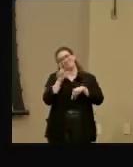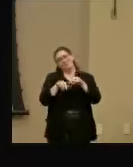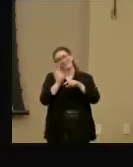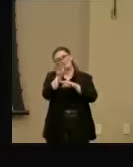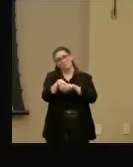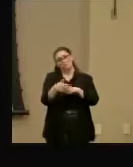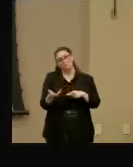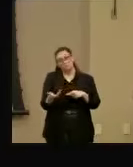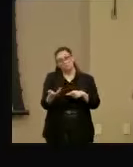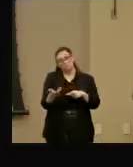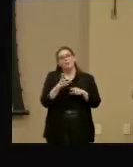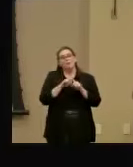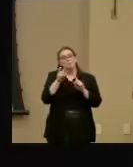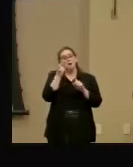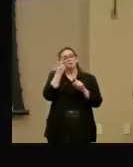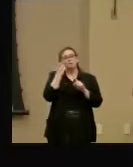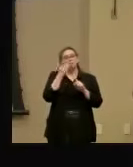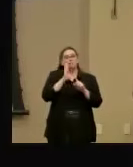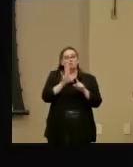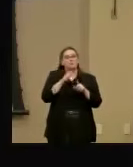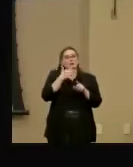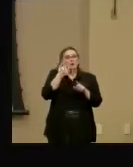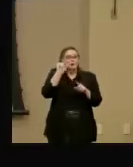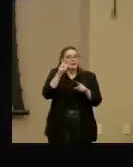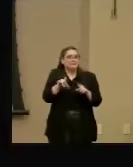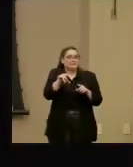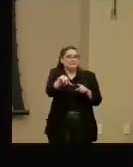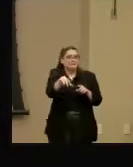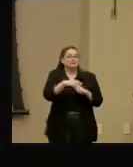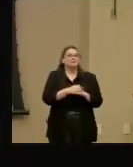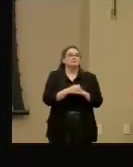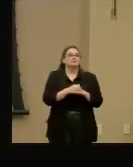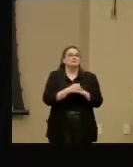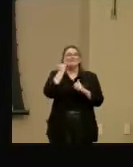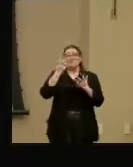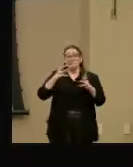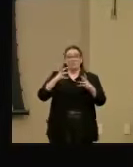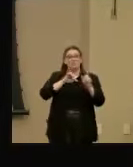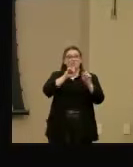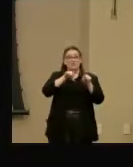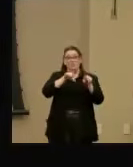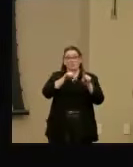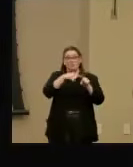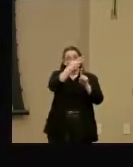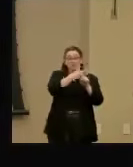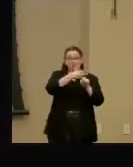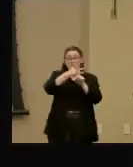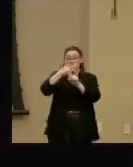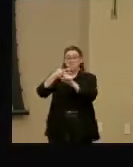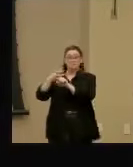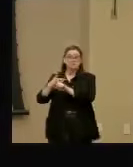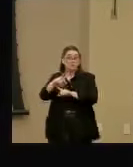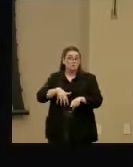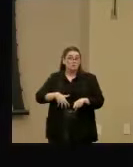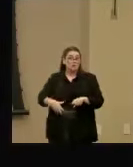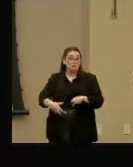go to a doctor appointment, but it's gonna be a good idea if you're already going to the doctor every 3 months. Once you're pregnant,